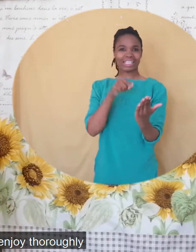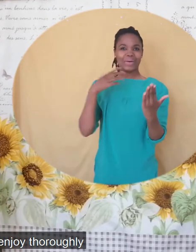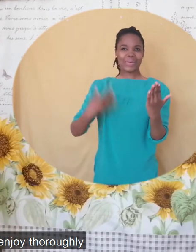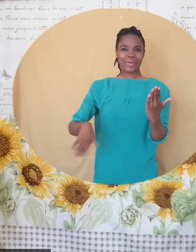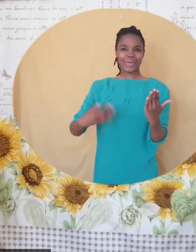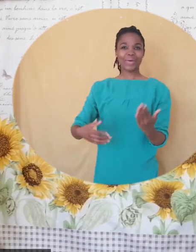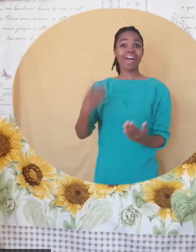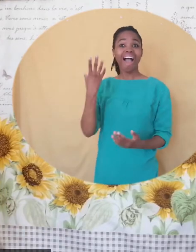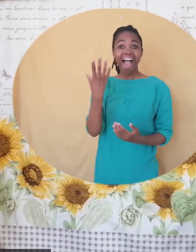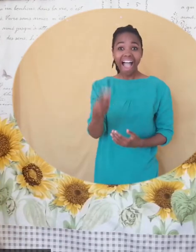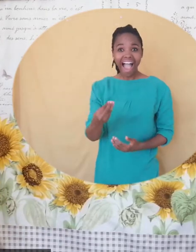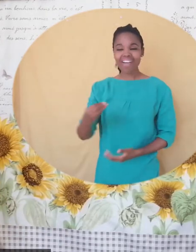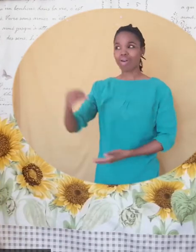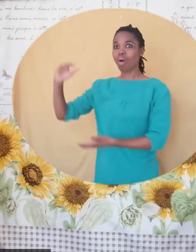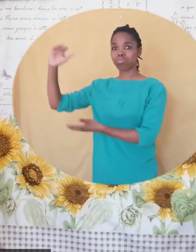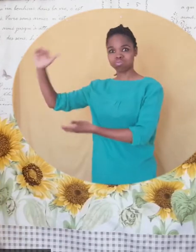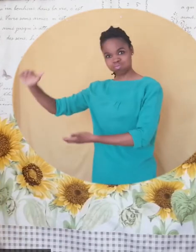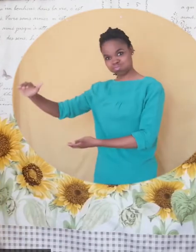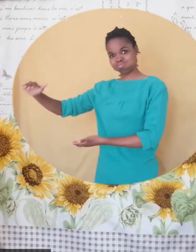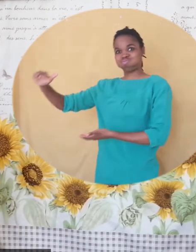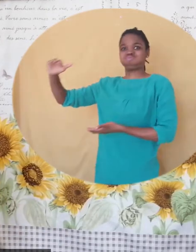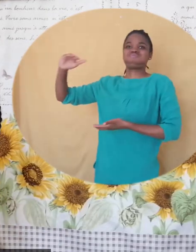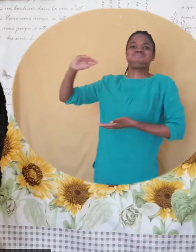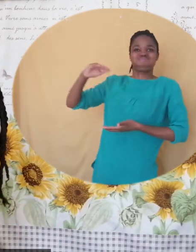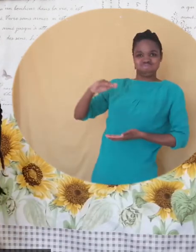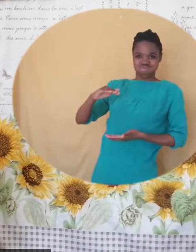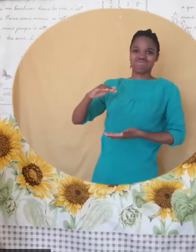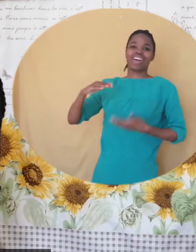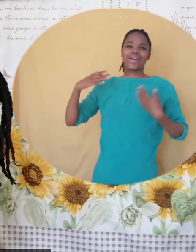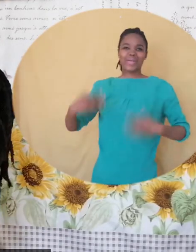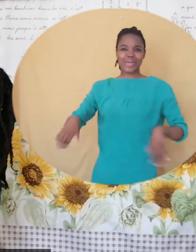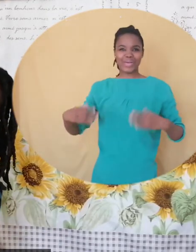books. And I've got a bunch of books